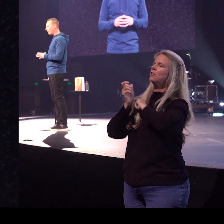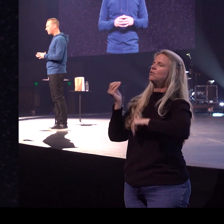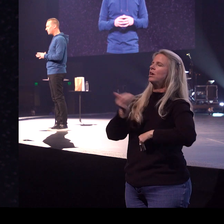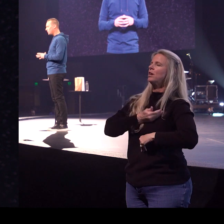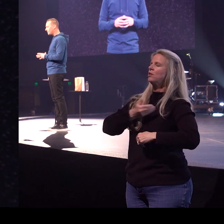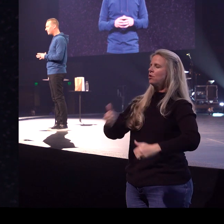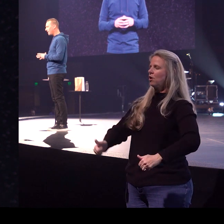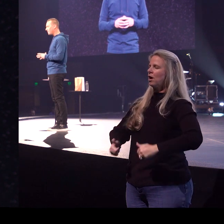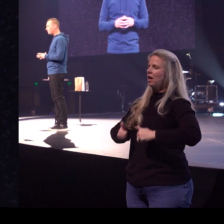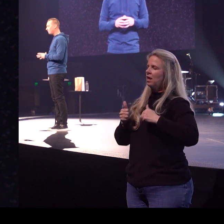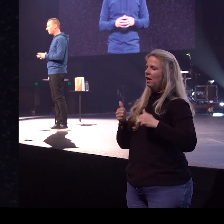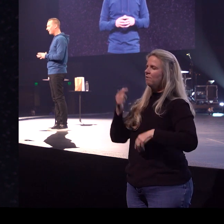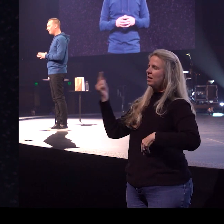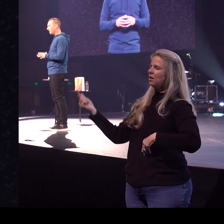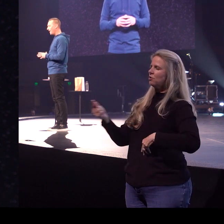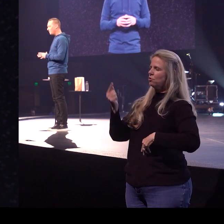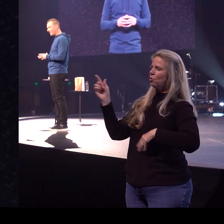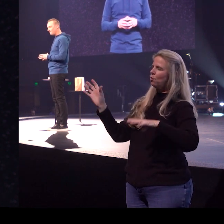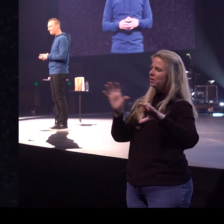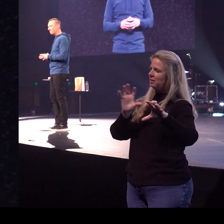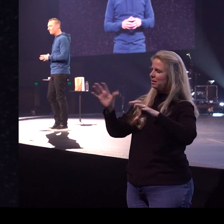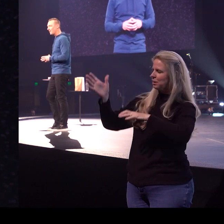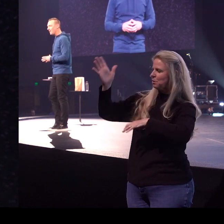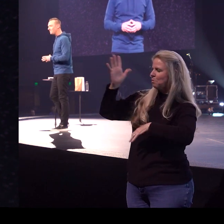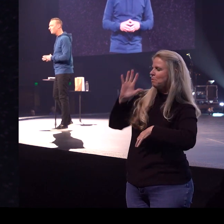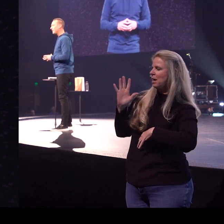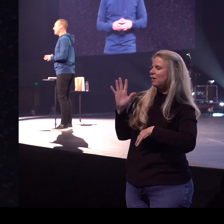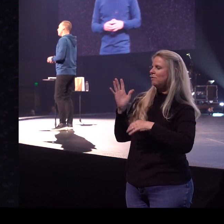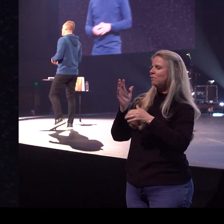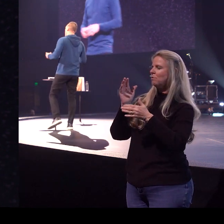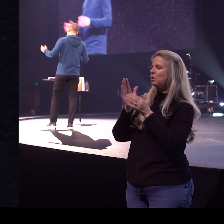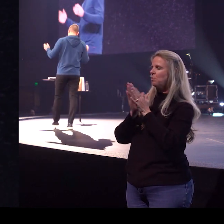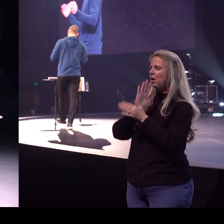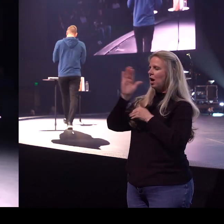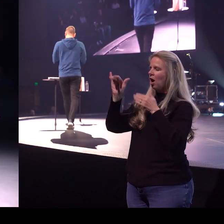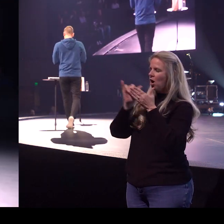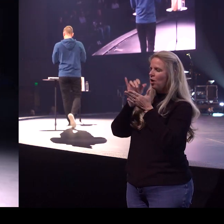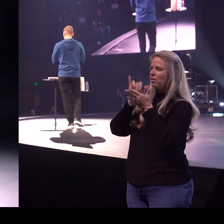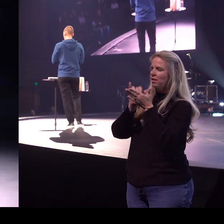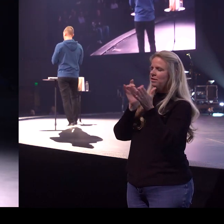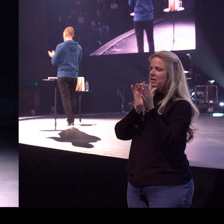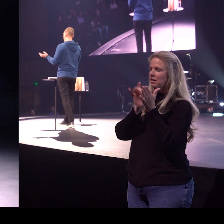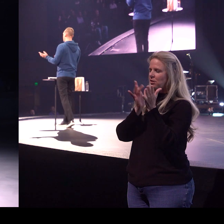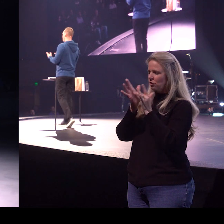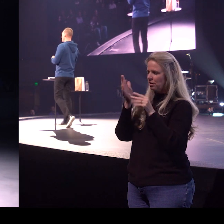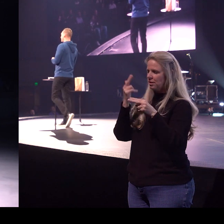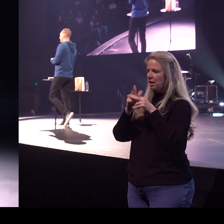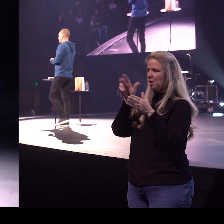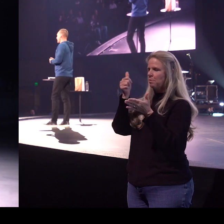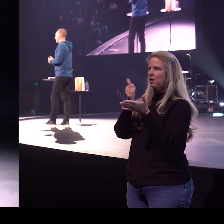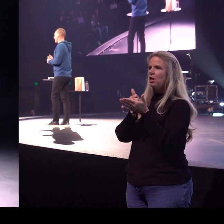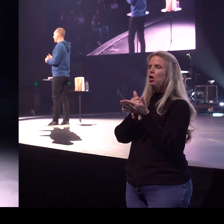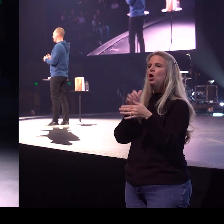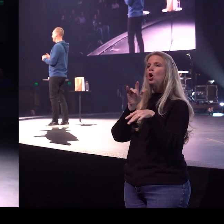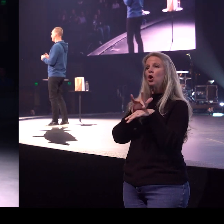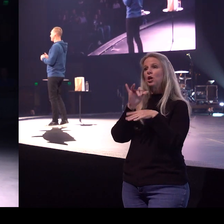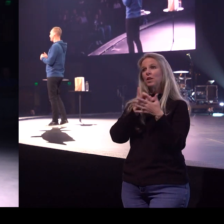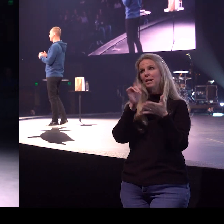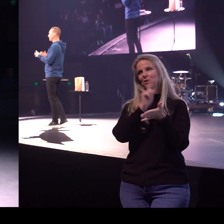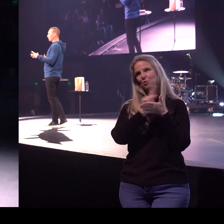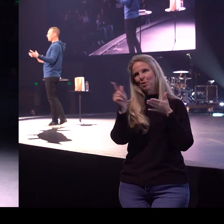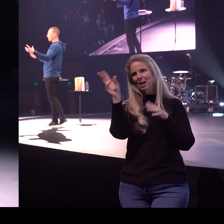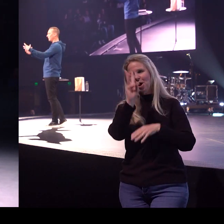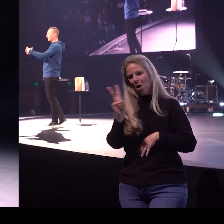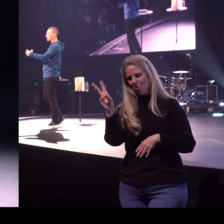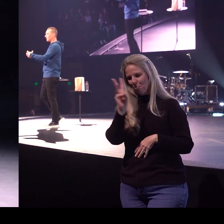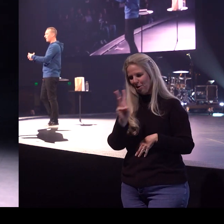I pray all this in Jesus' name. Amen. Amen. Well, you know, it was earlier this week on Wednesday that I got